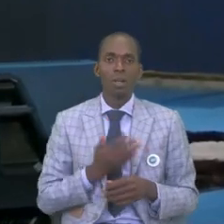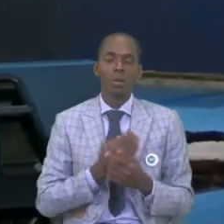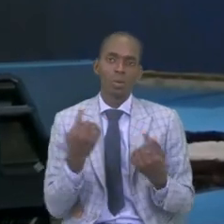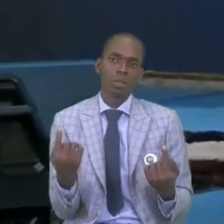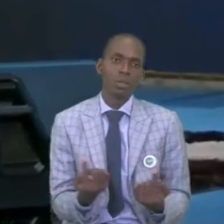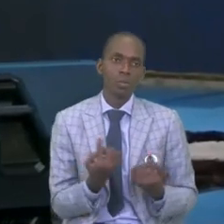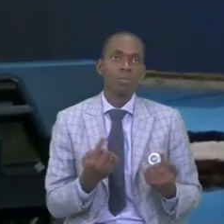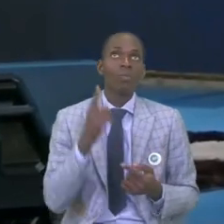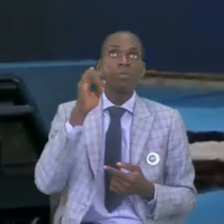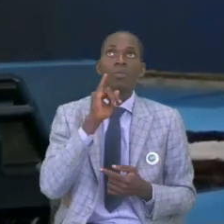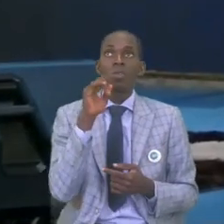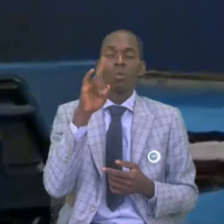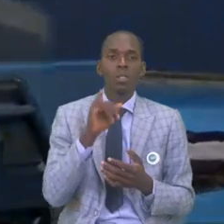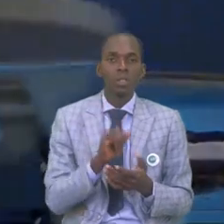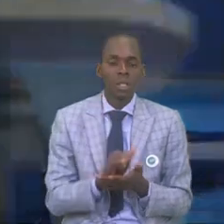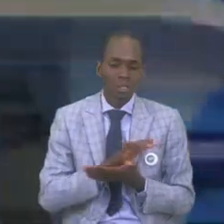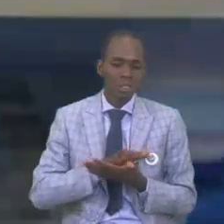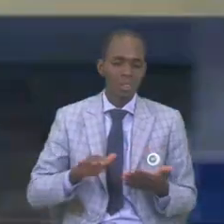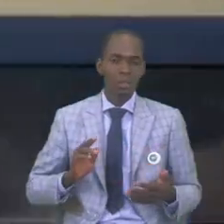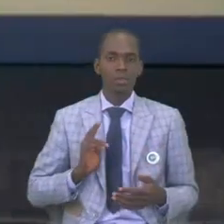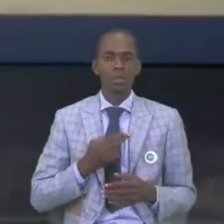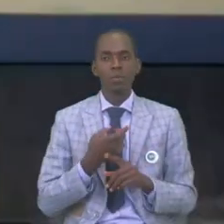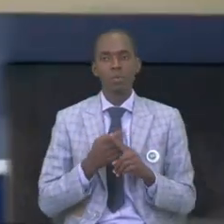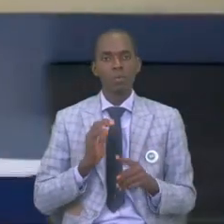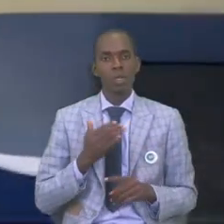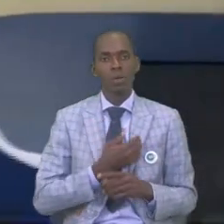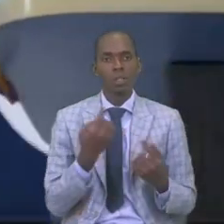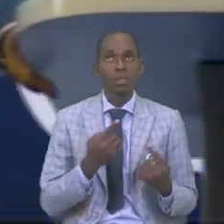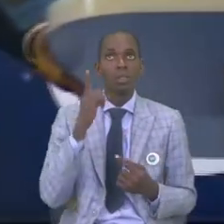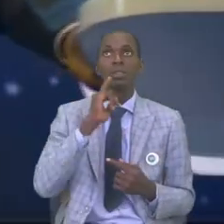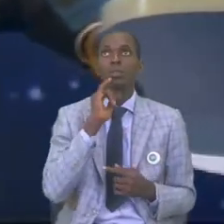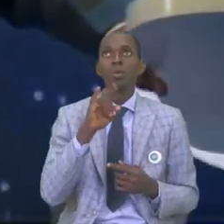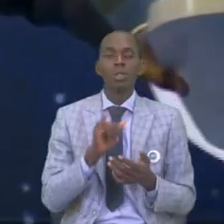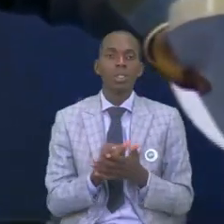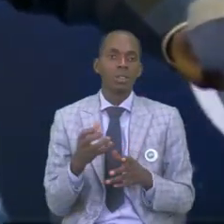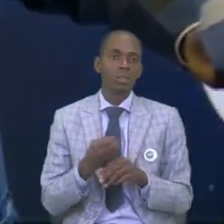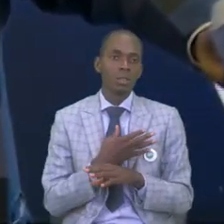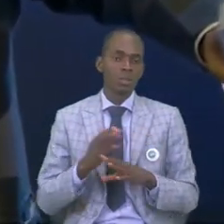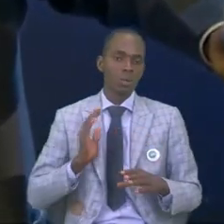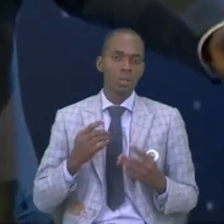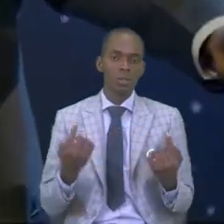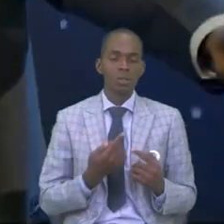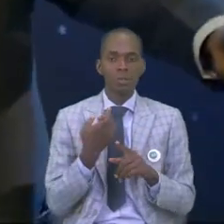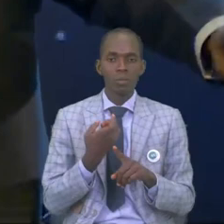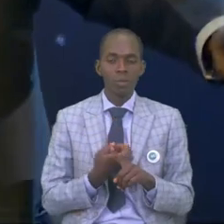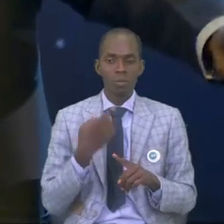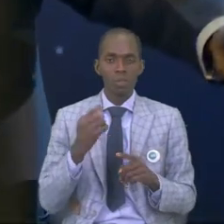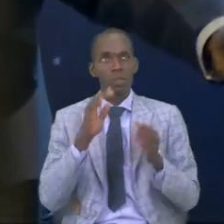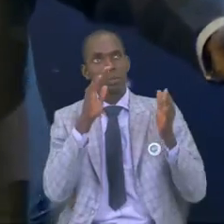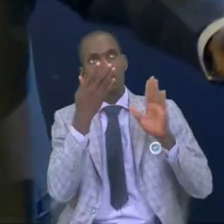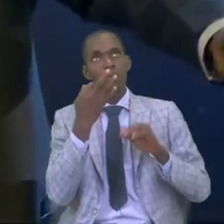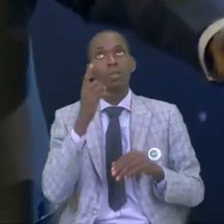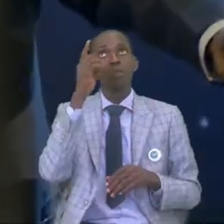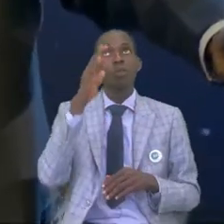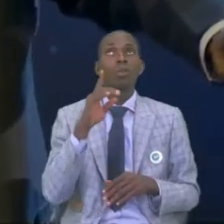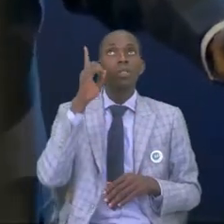the one that cleanses our sins. It's the one that takes our sin away from the presence of God. It's the one that takes